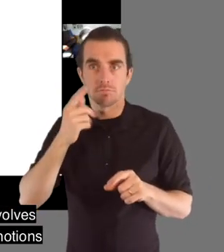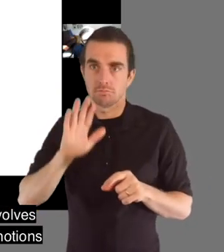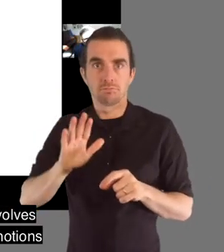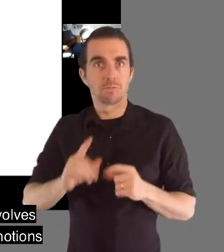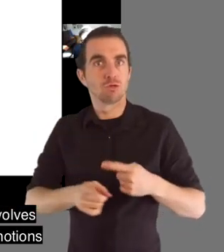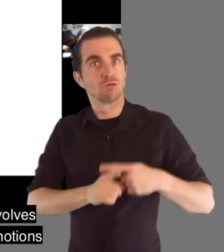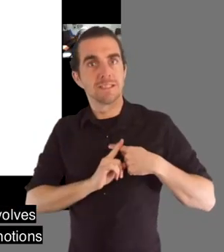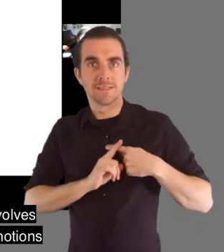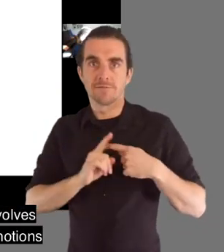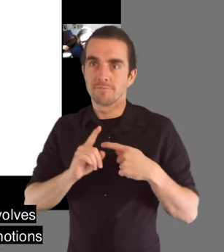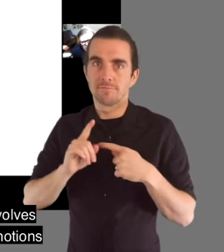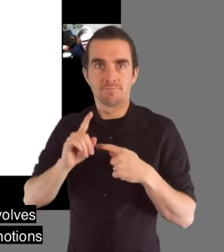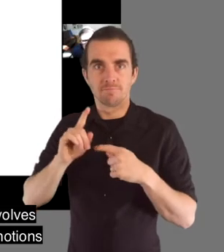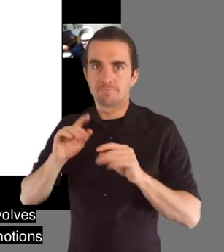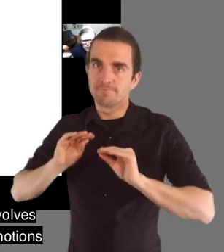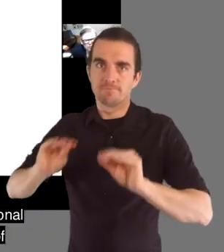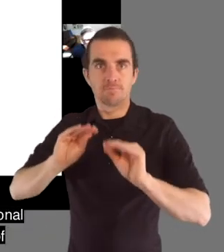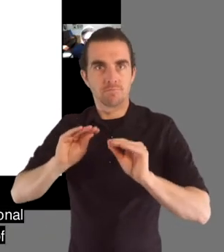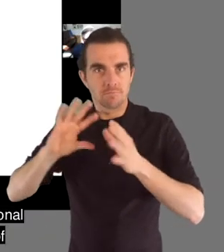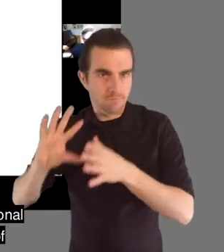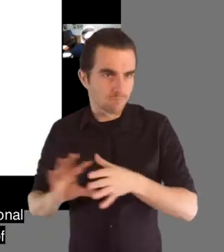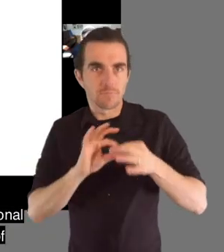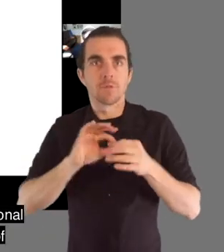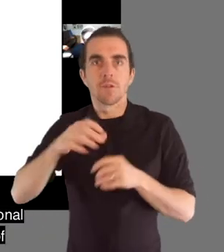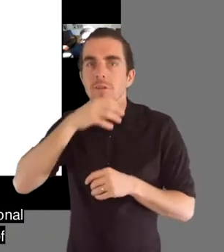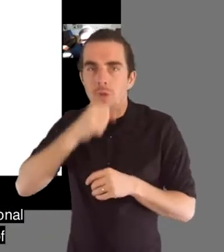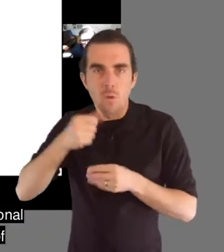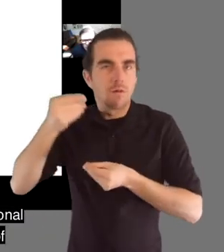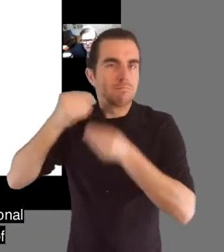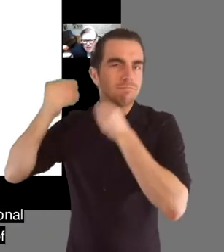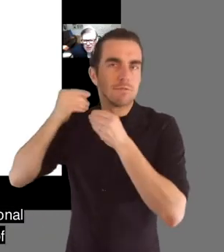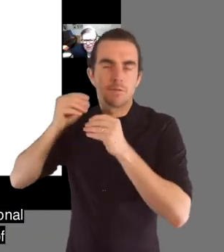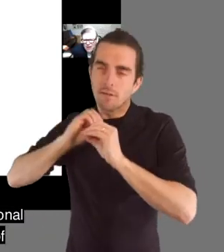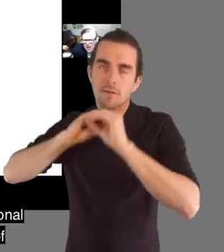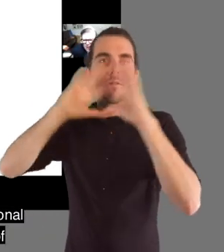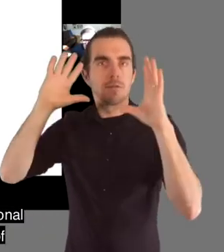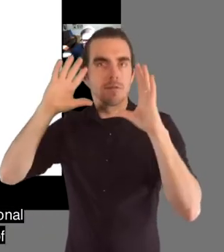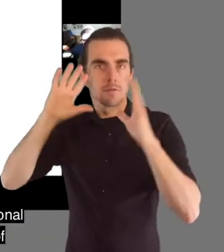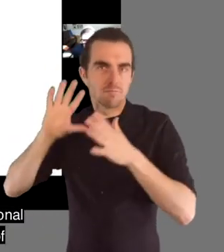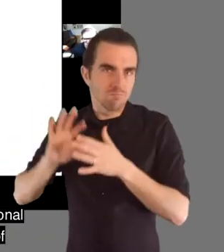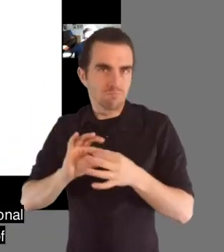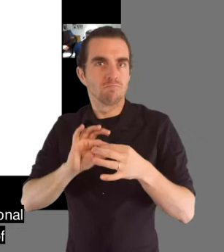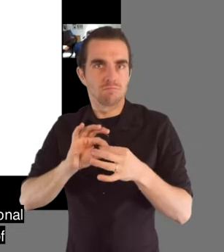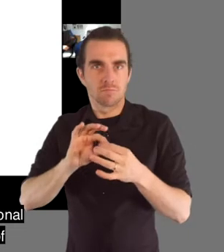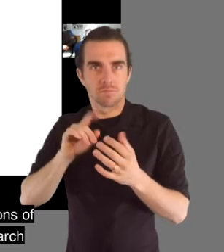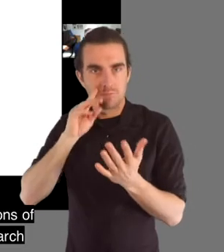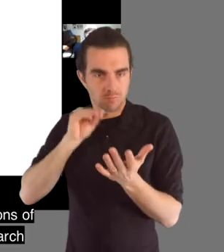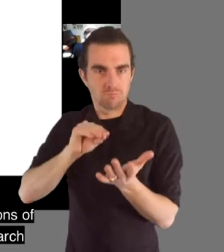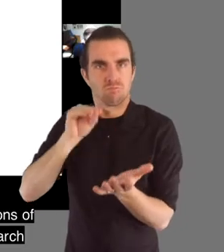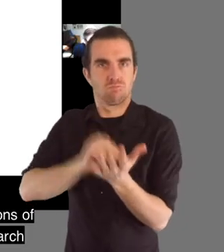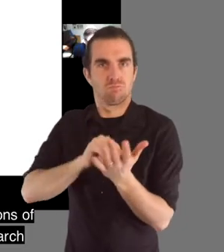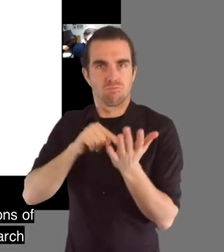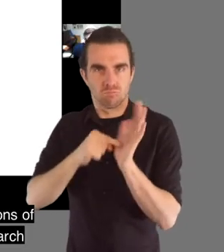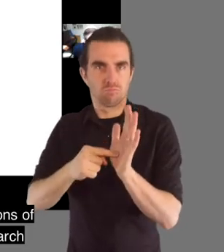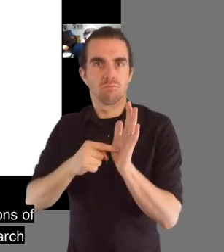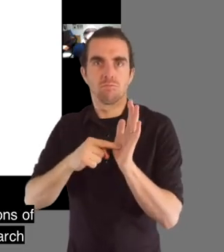revolves around half understood Christian notions which are linked with the traditional views. The idea that results of disability is